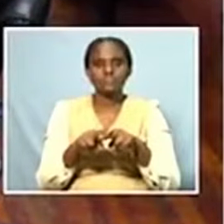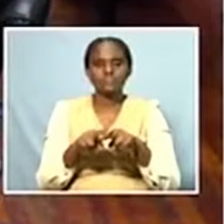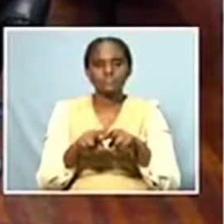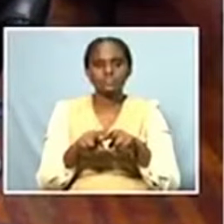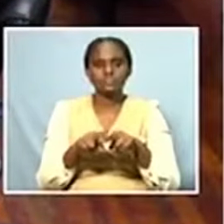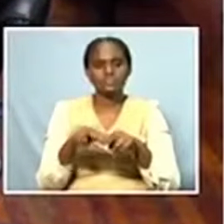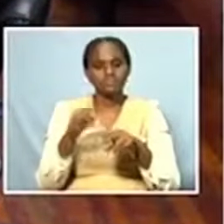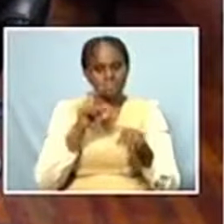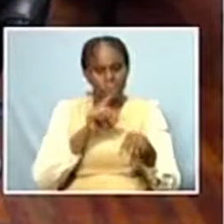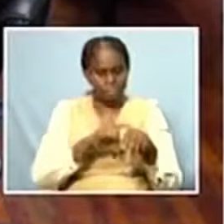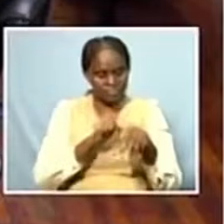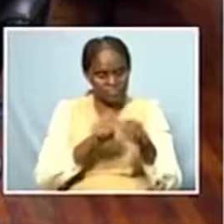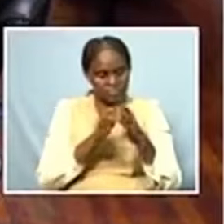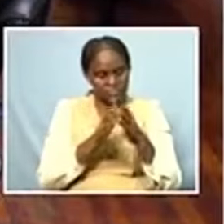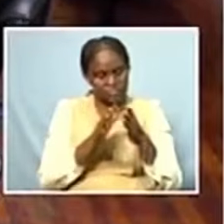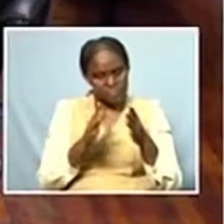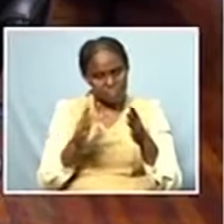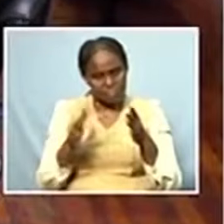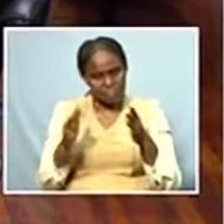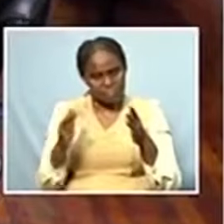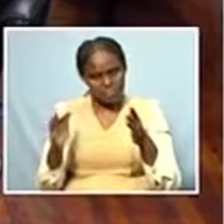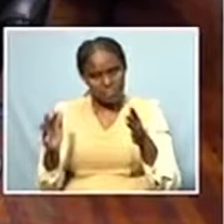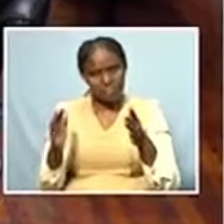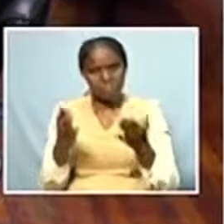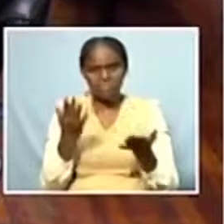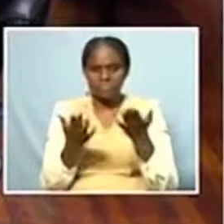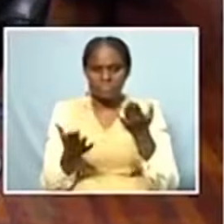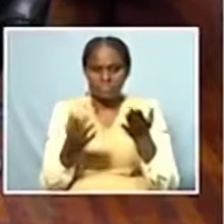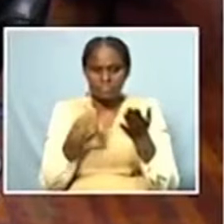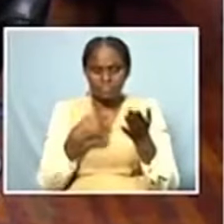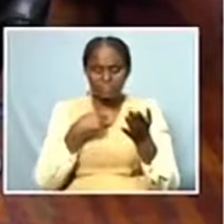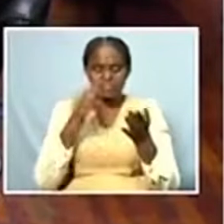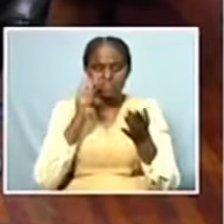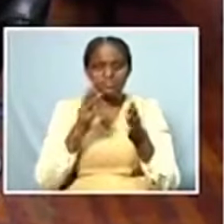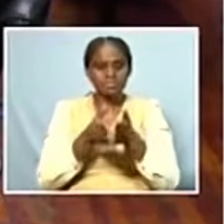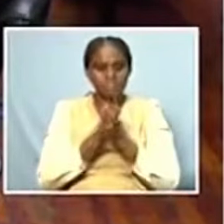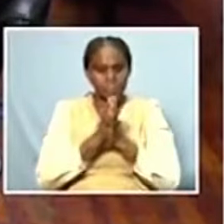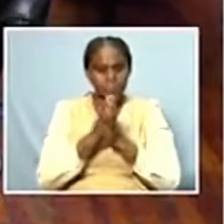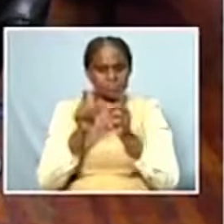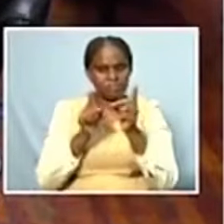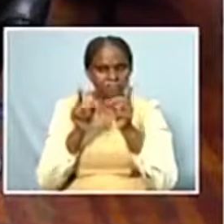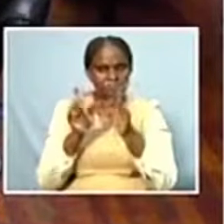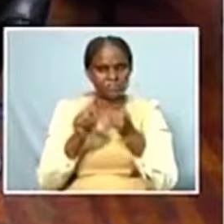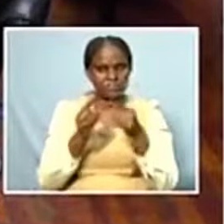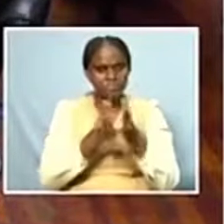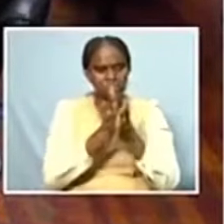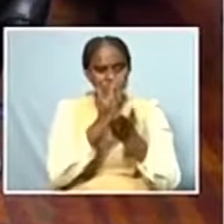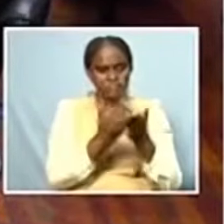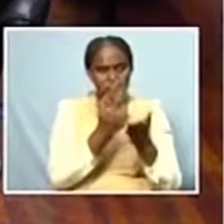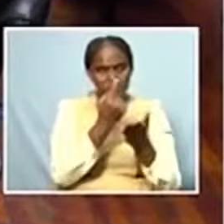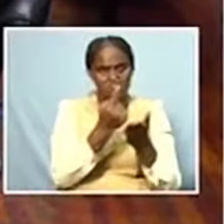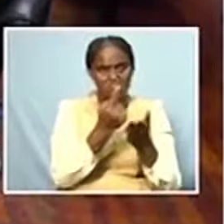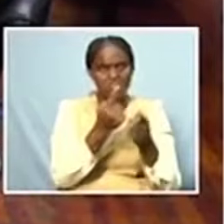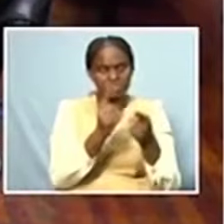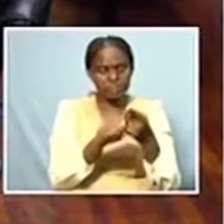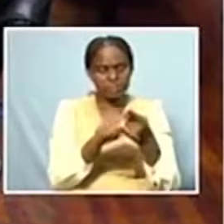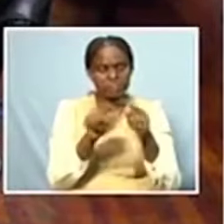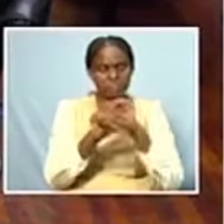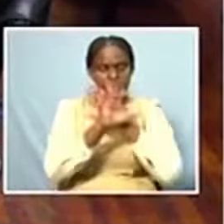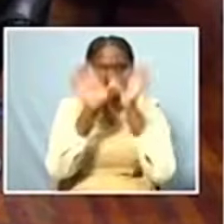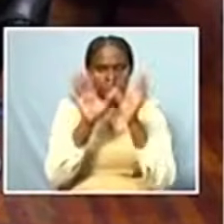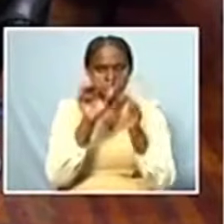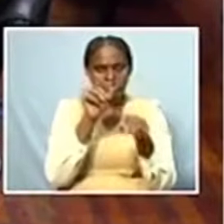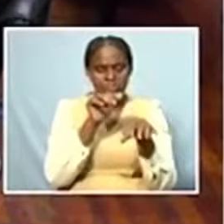On the periods, I think maybe I'll ask director to ask someone to clarify